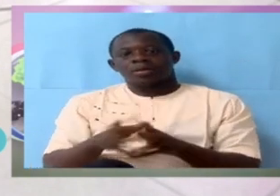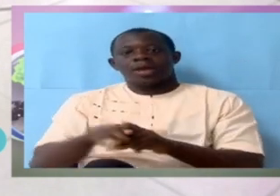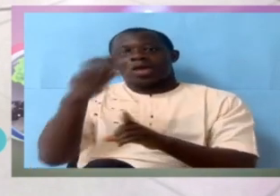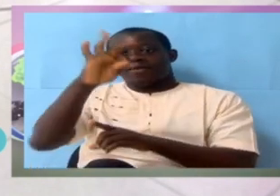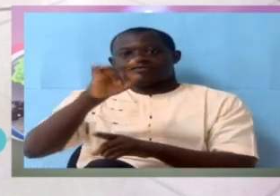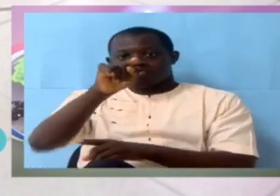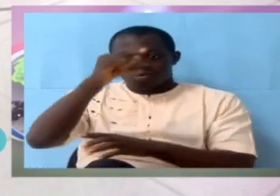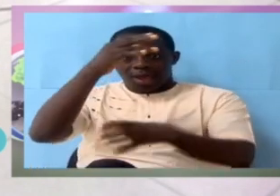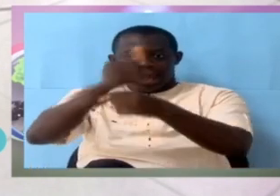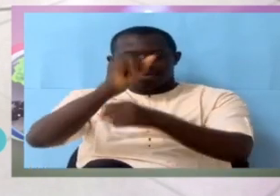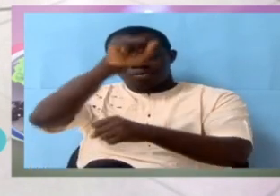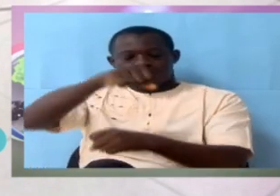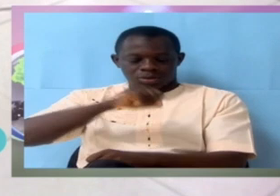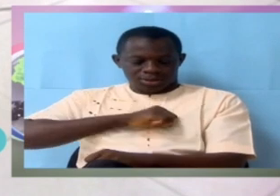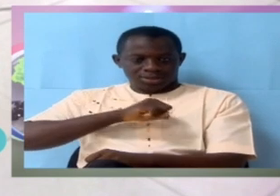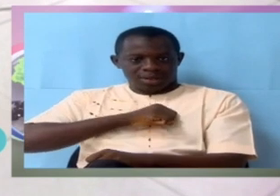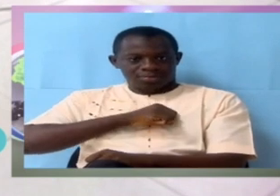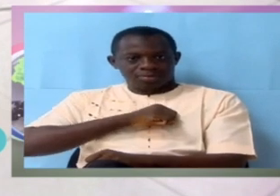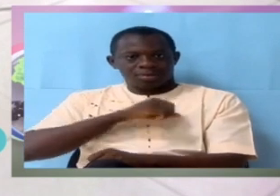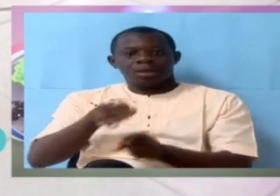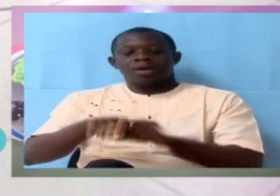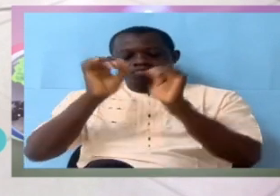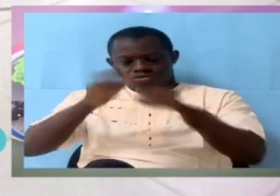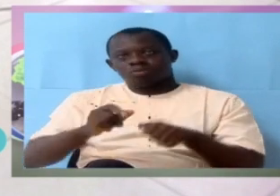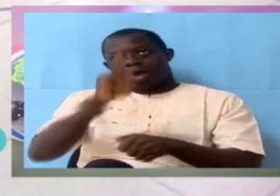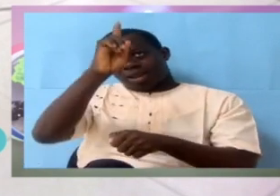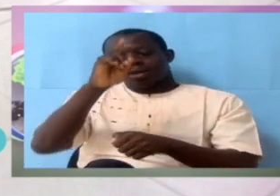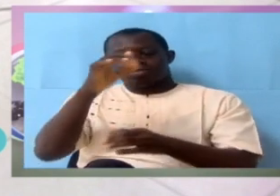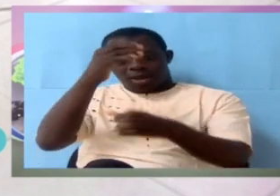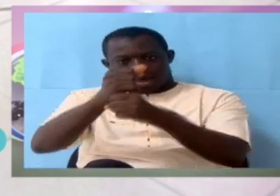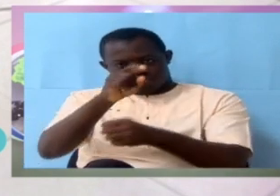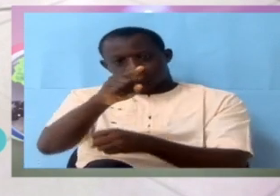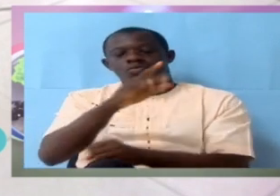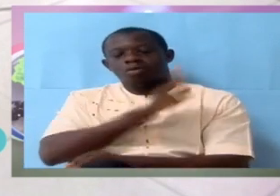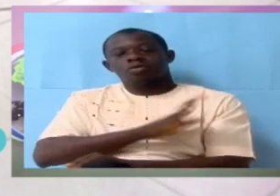if you help yourself, Allah will also help you.